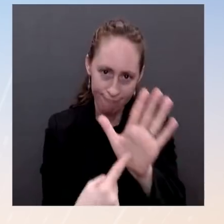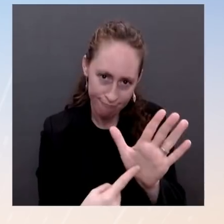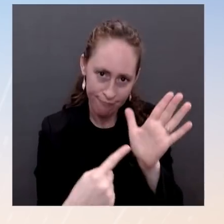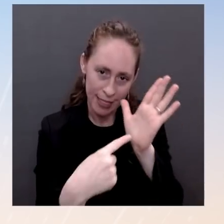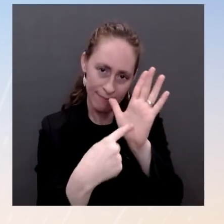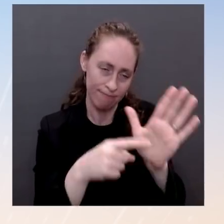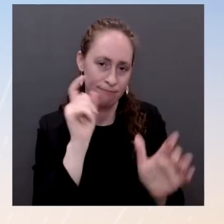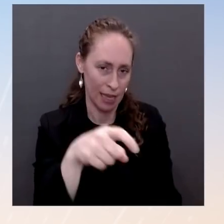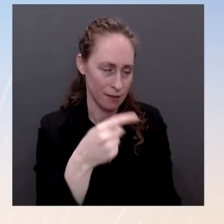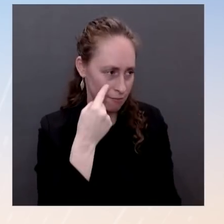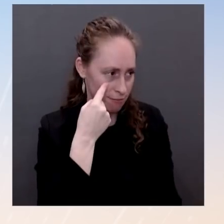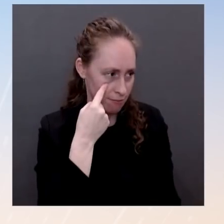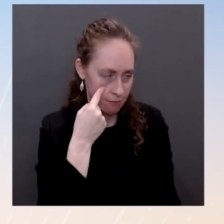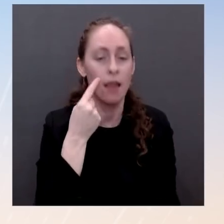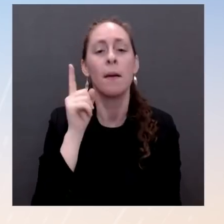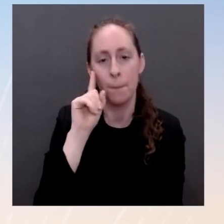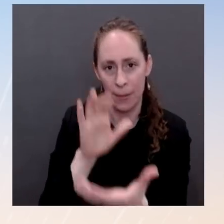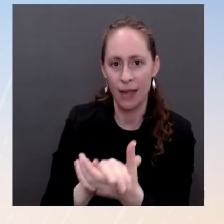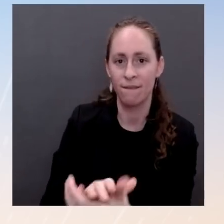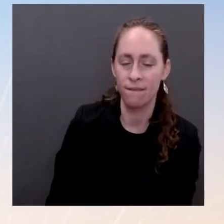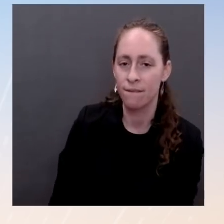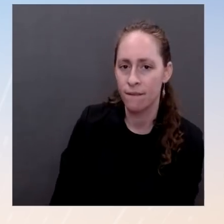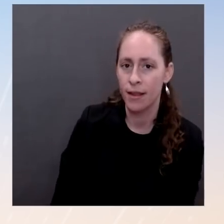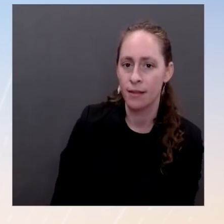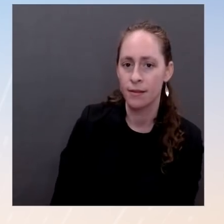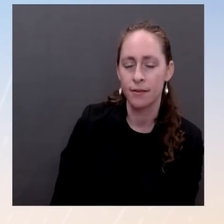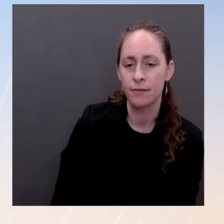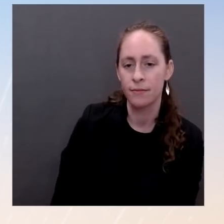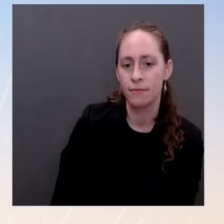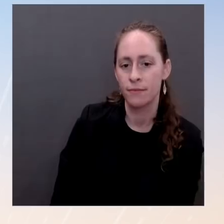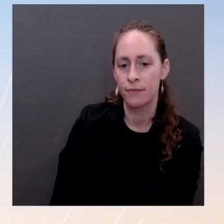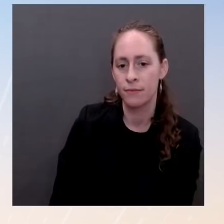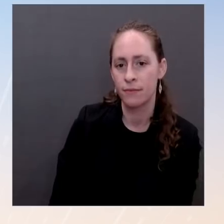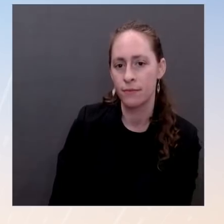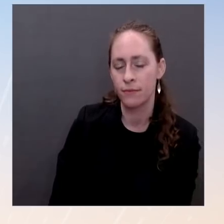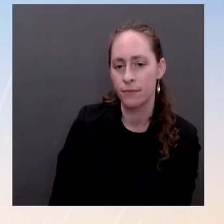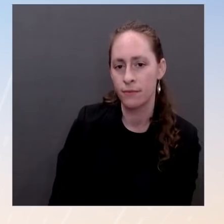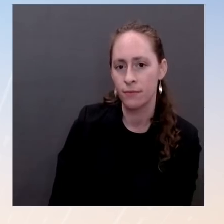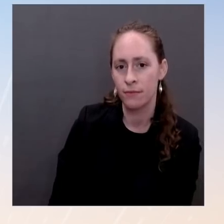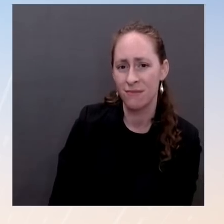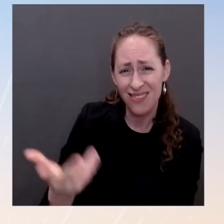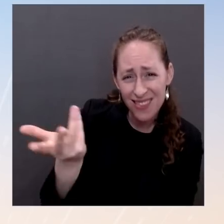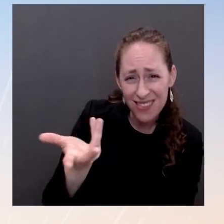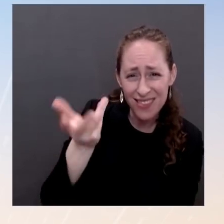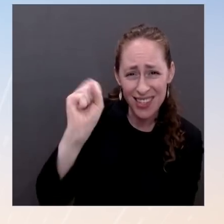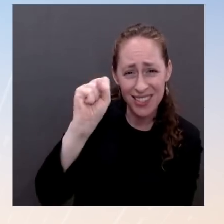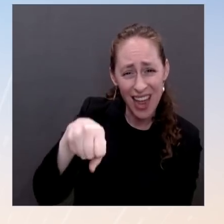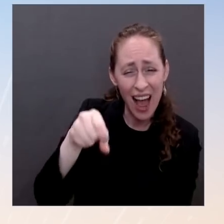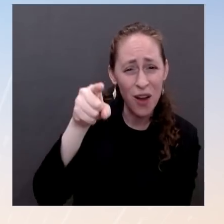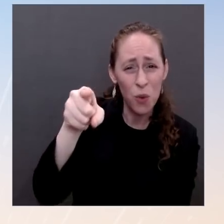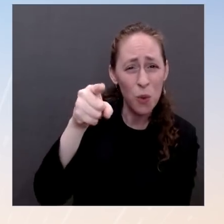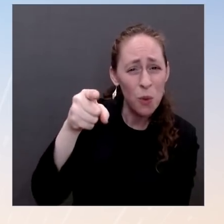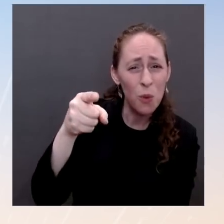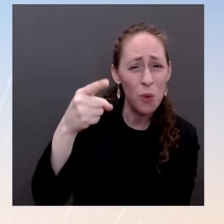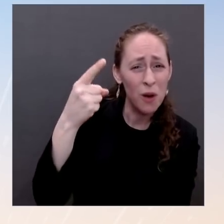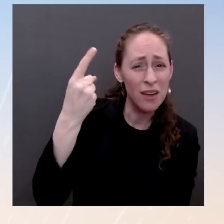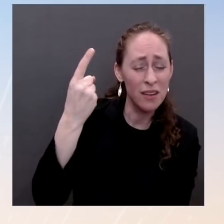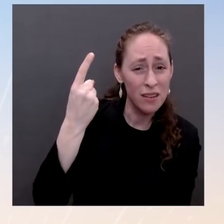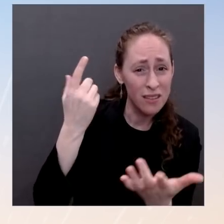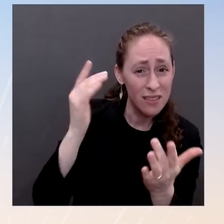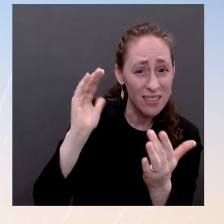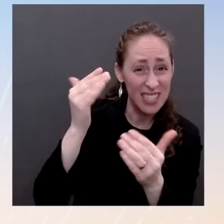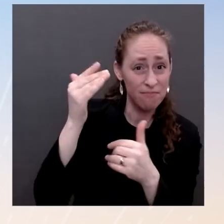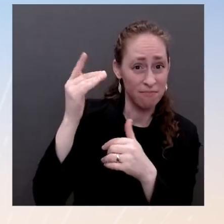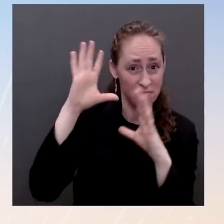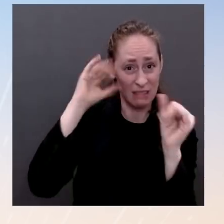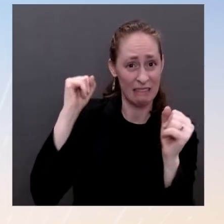administration share the NATO Secretary General's cautious optimism? I don't think we need to put in more words than what the president just